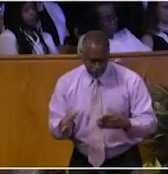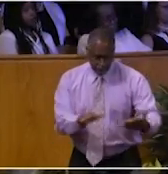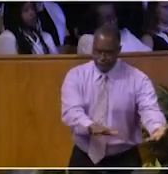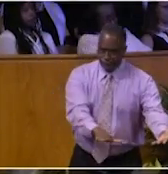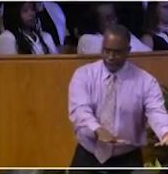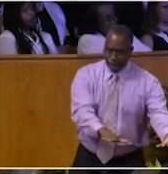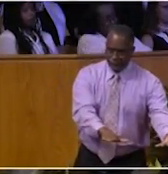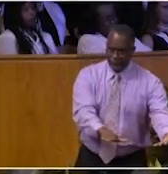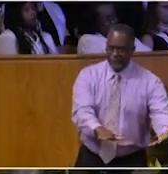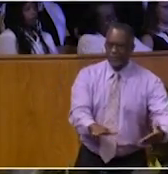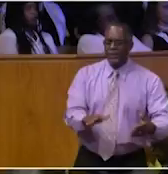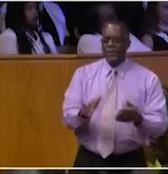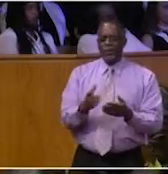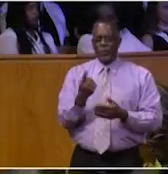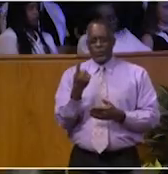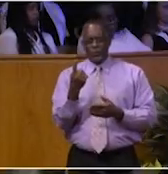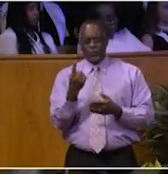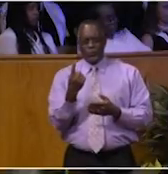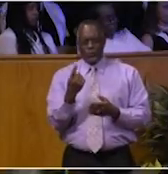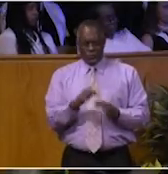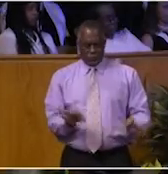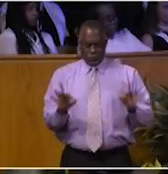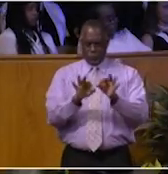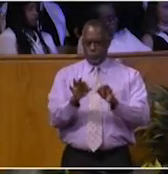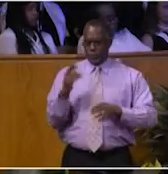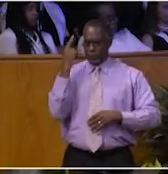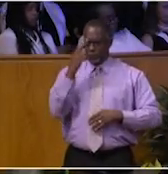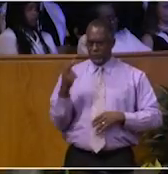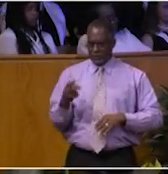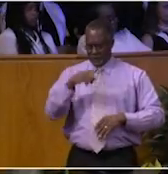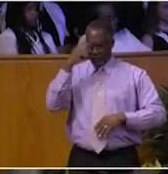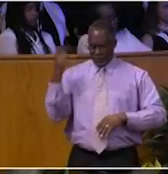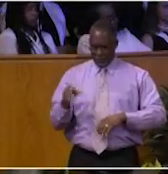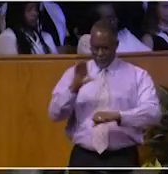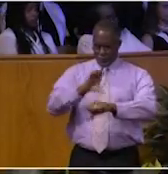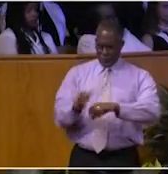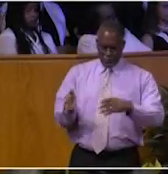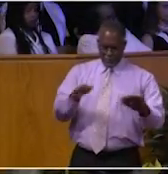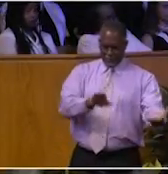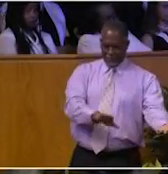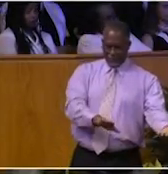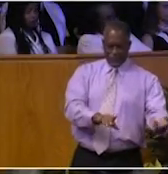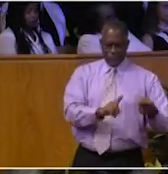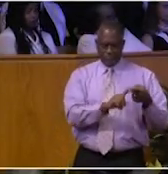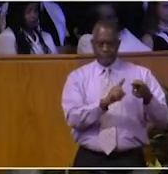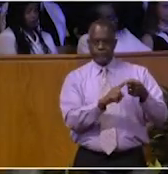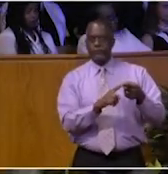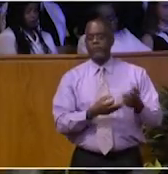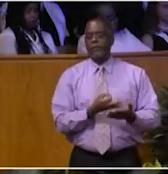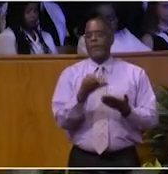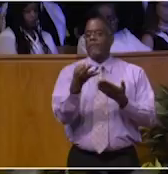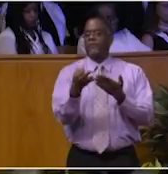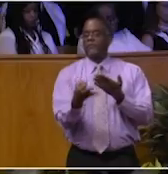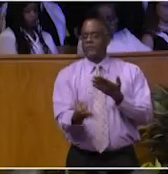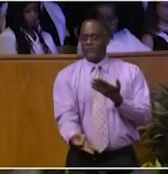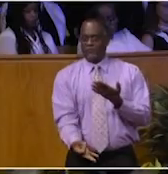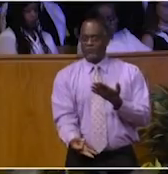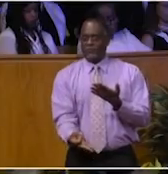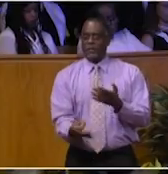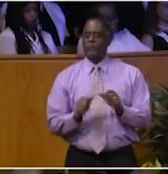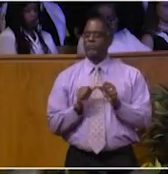most important reason that the black church is dead is because it has failed to